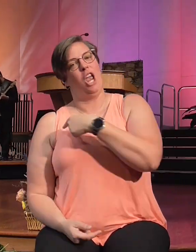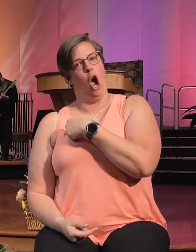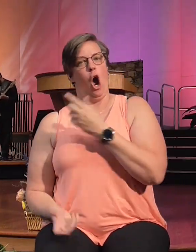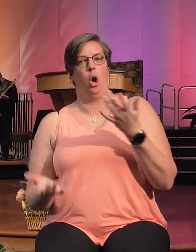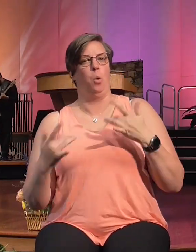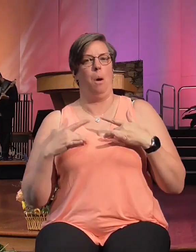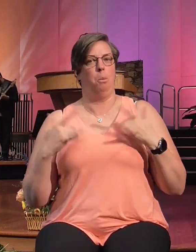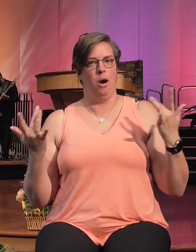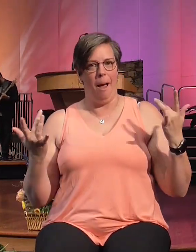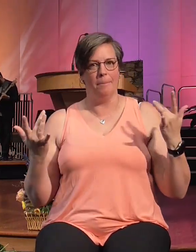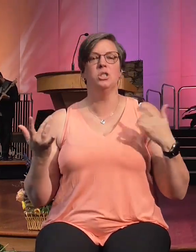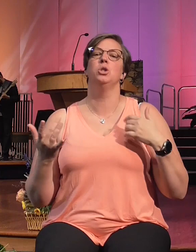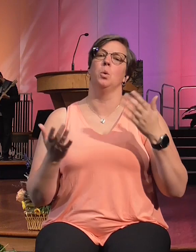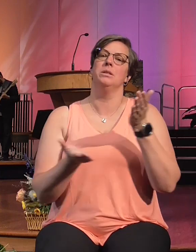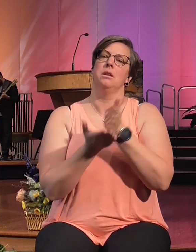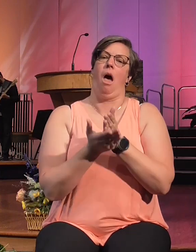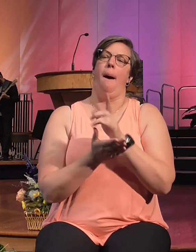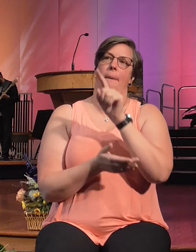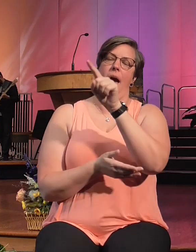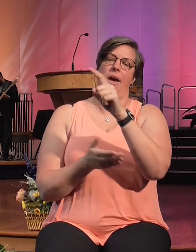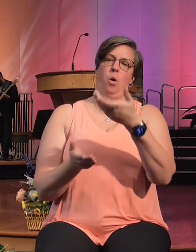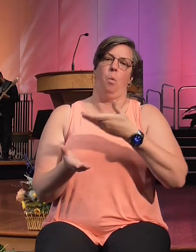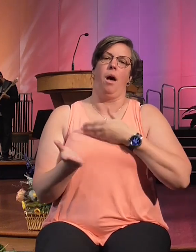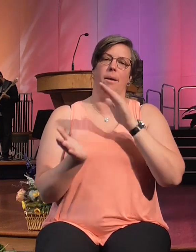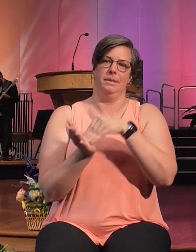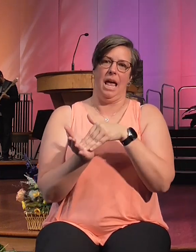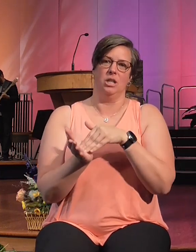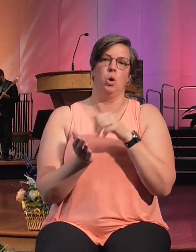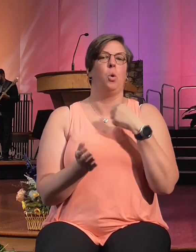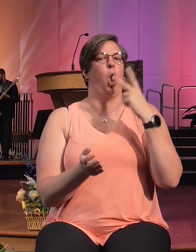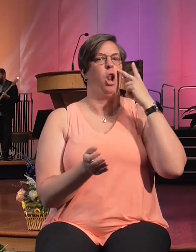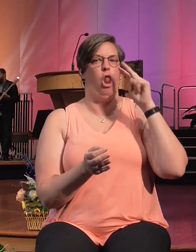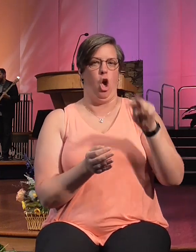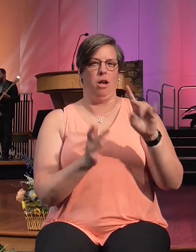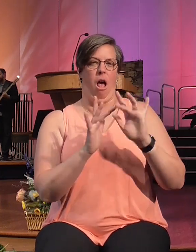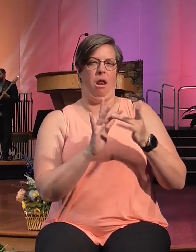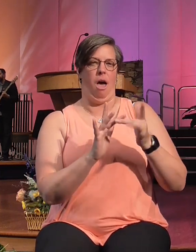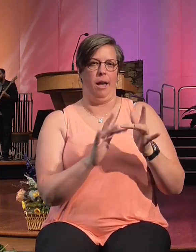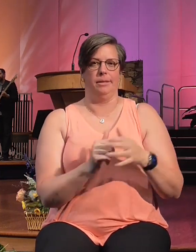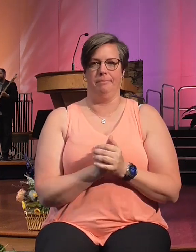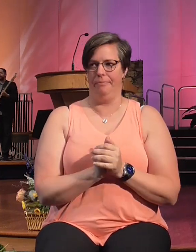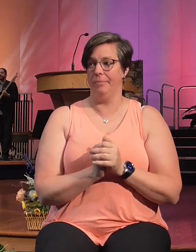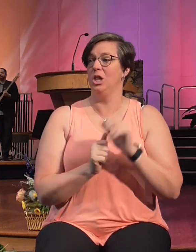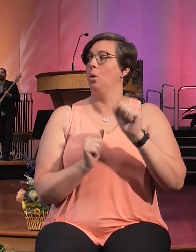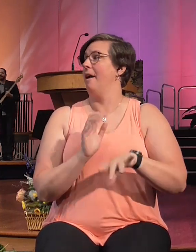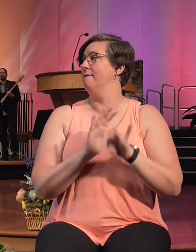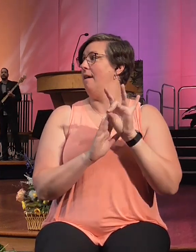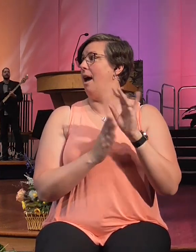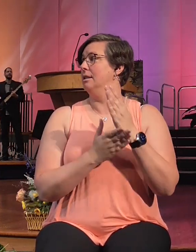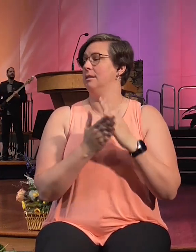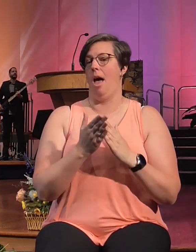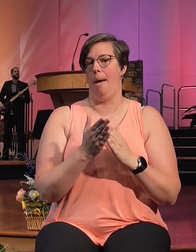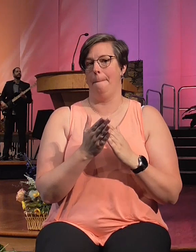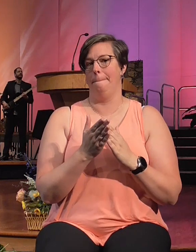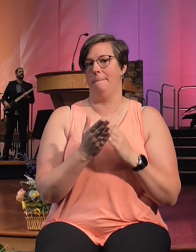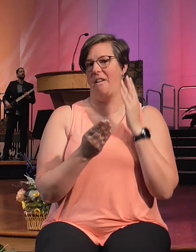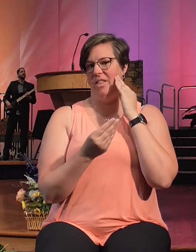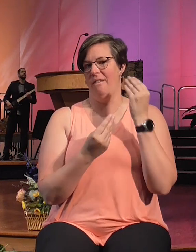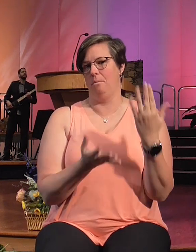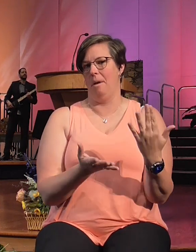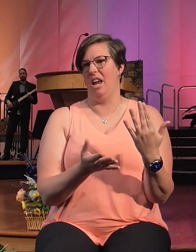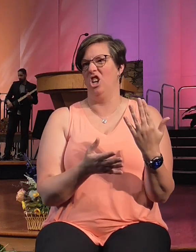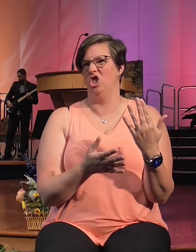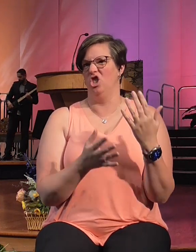to stop by the Welcome Center in our lobby or check out information on our website. You can also find some material on the outskirts